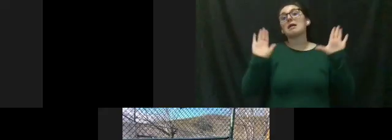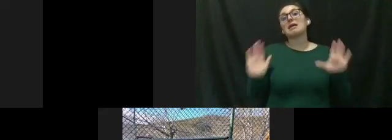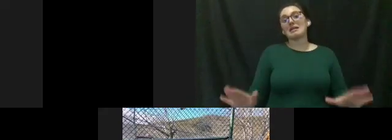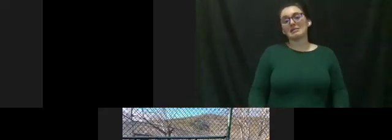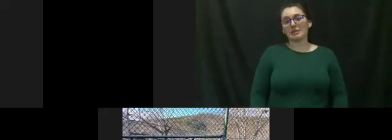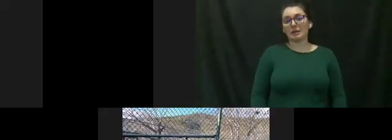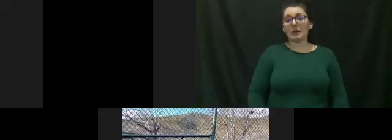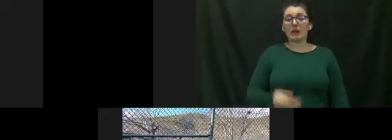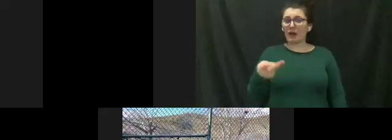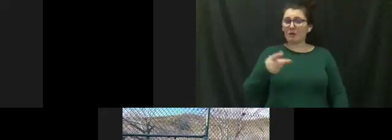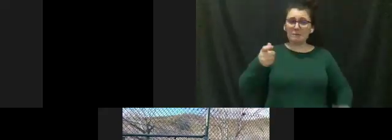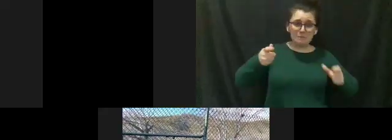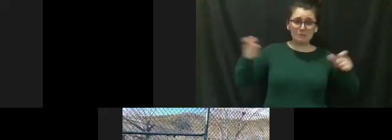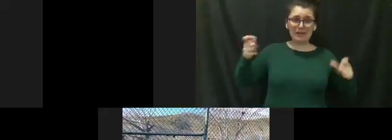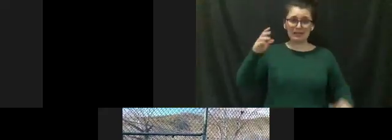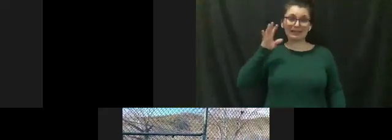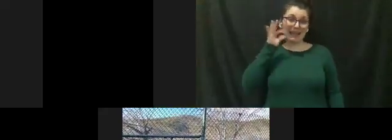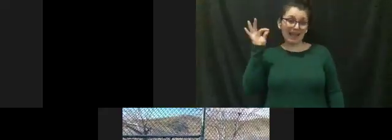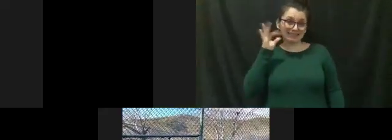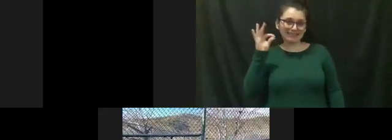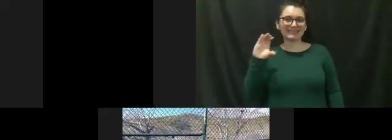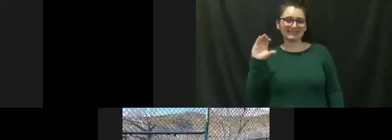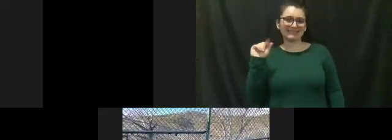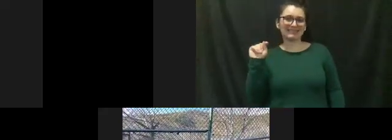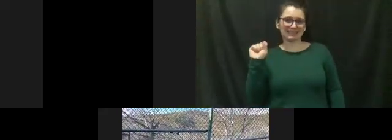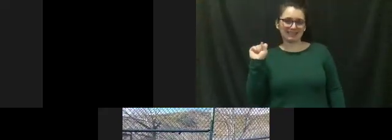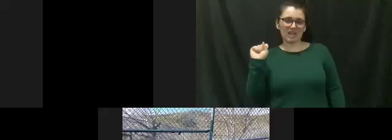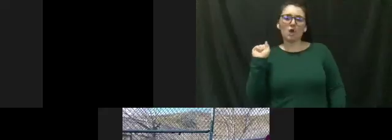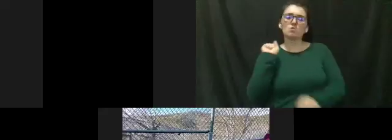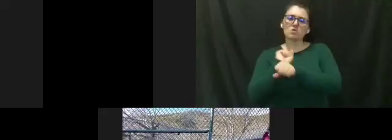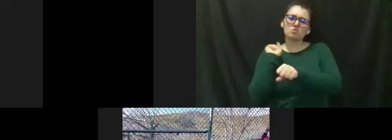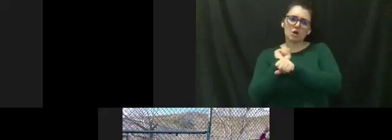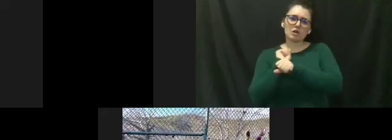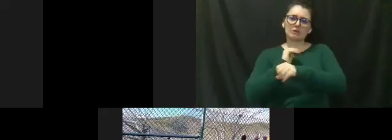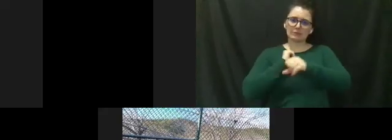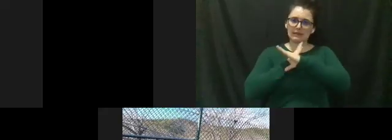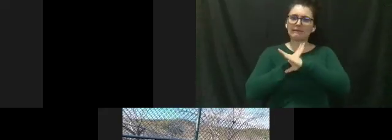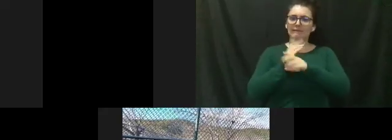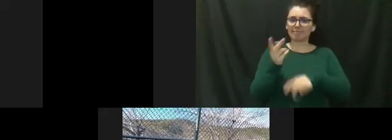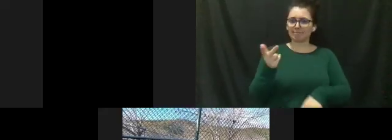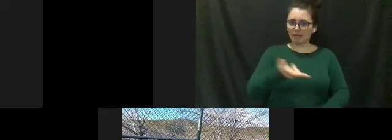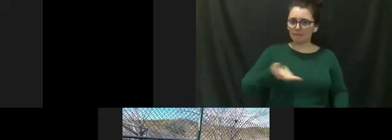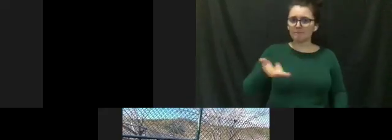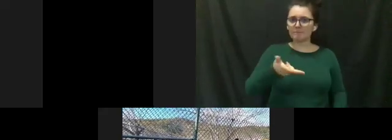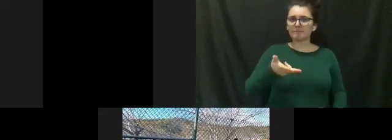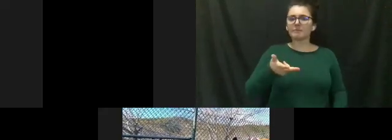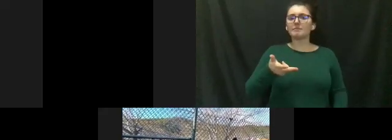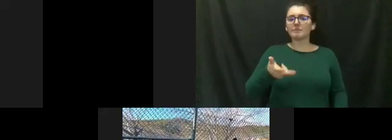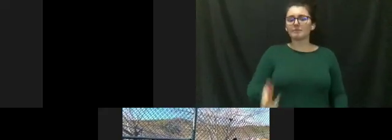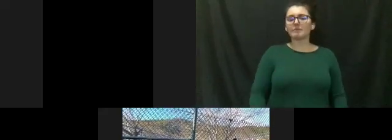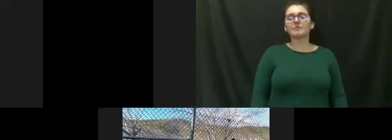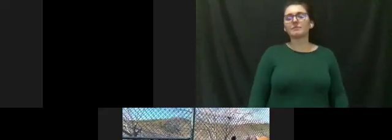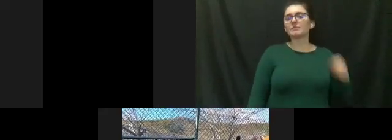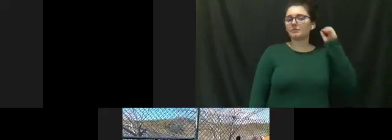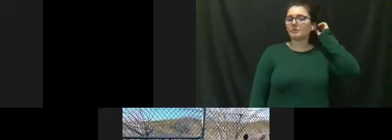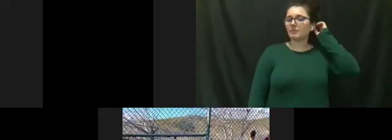really big cats. And we always work protected contact with them. So even though they know we give them snacks